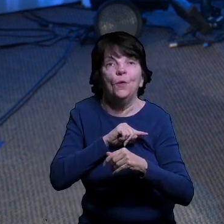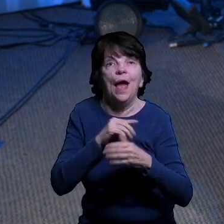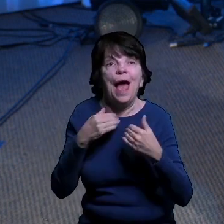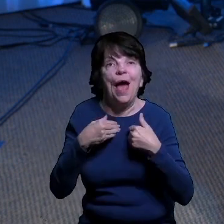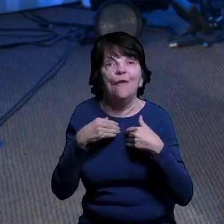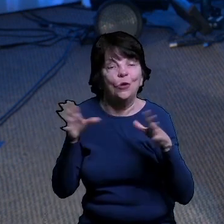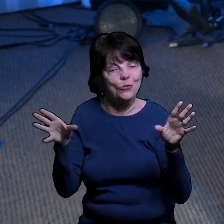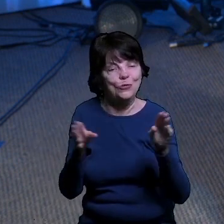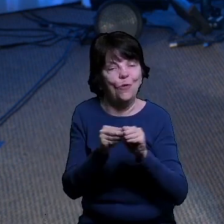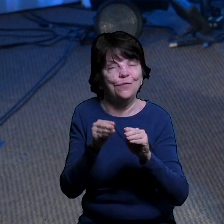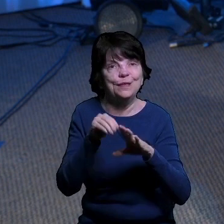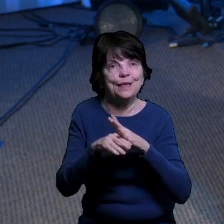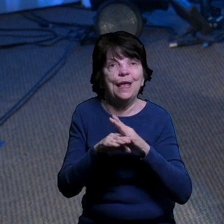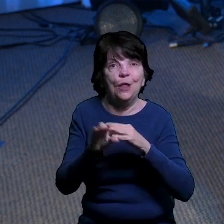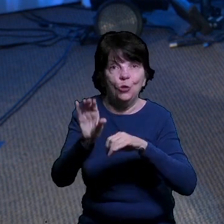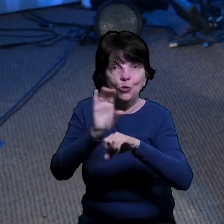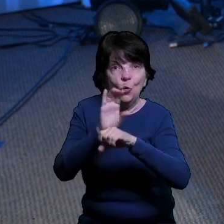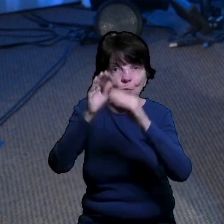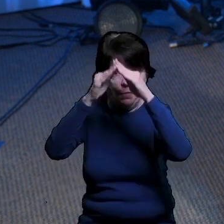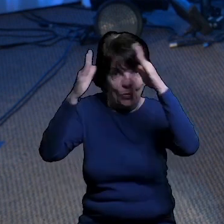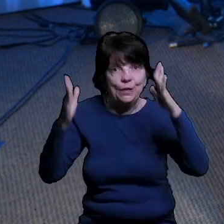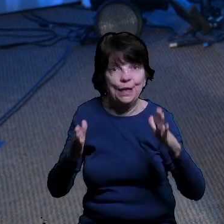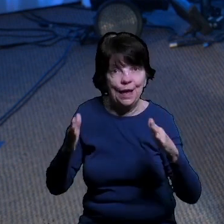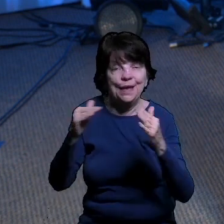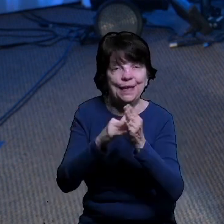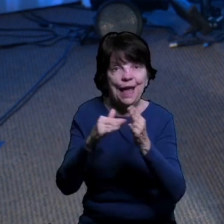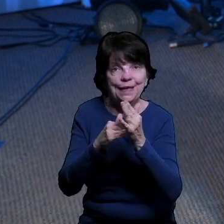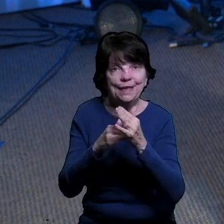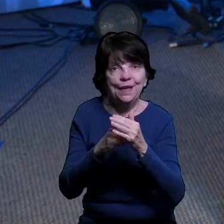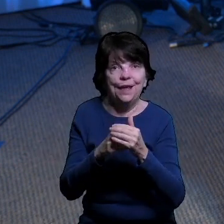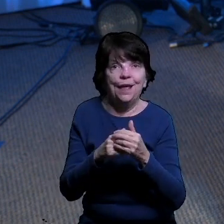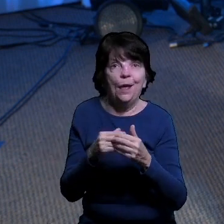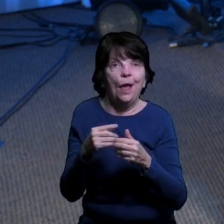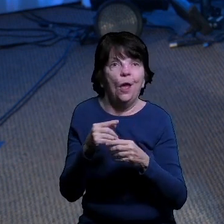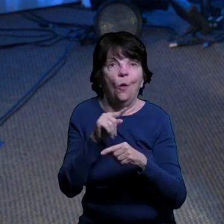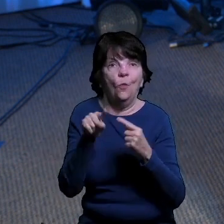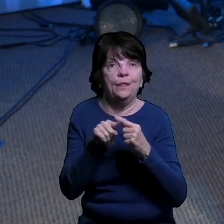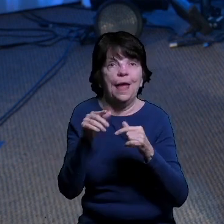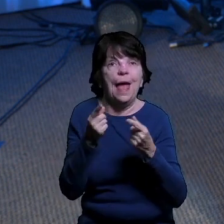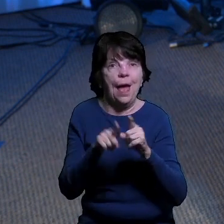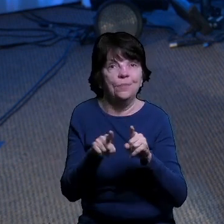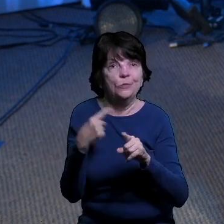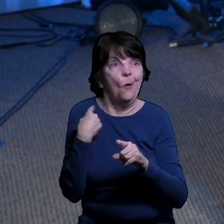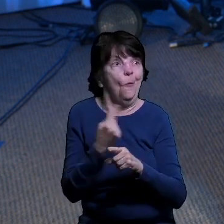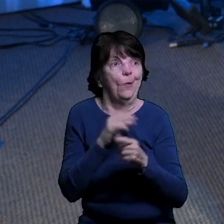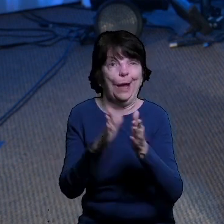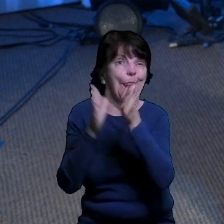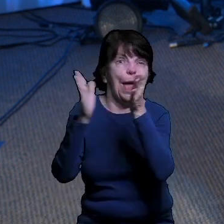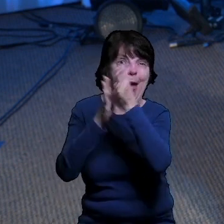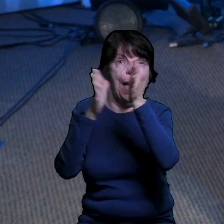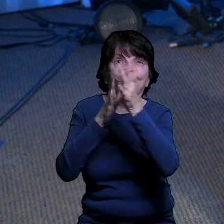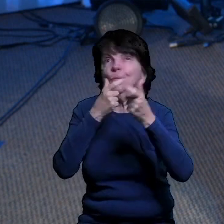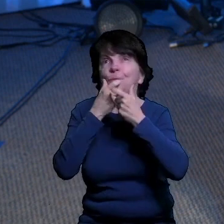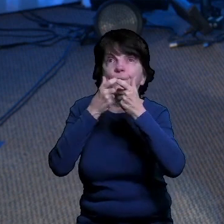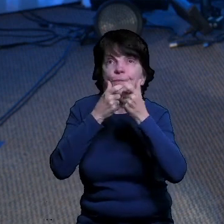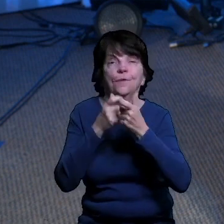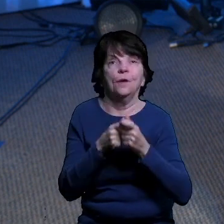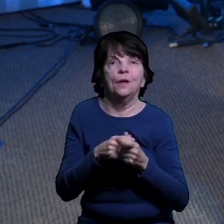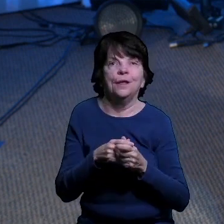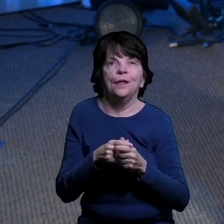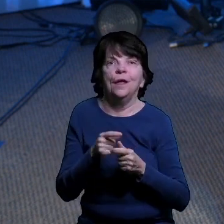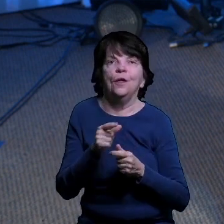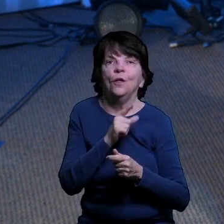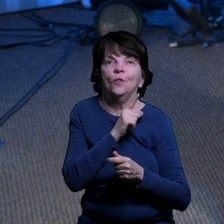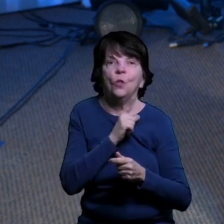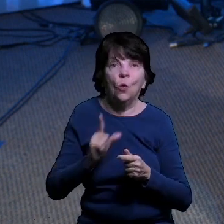decision. So I applaud you for making the best decision of your life today. The Lord wants a relationship